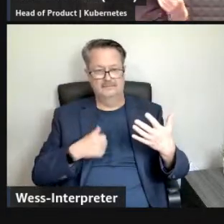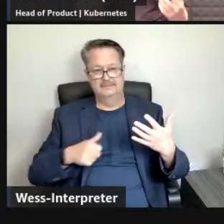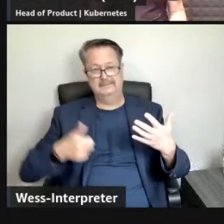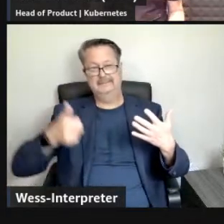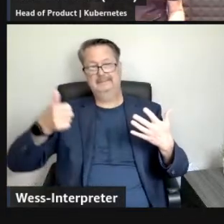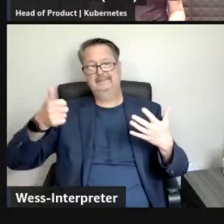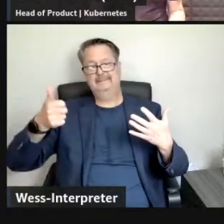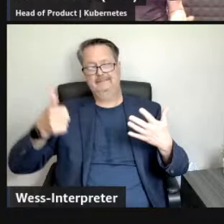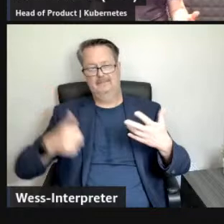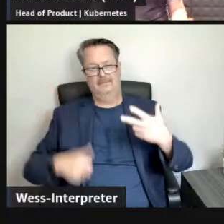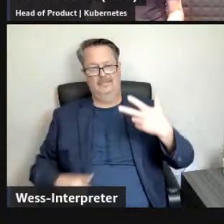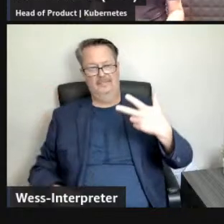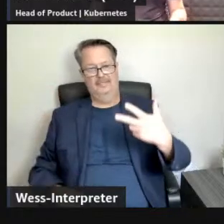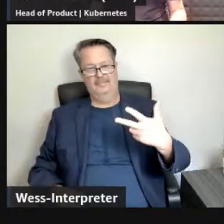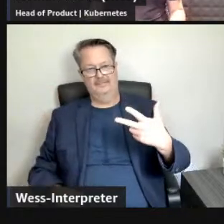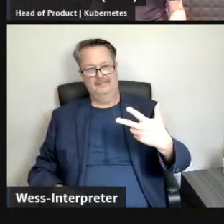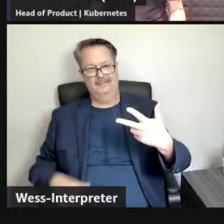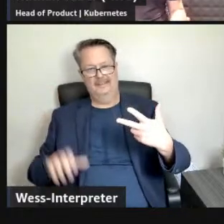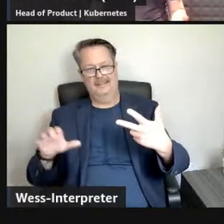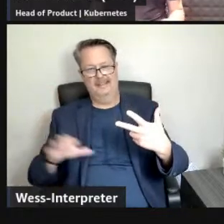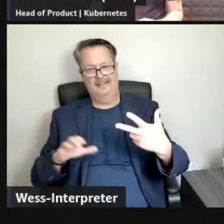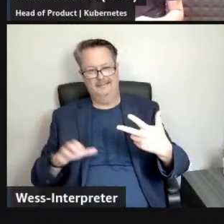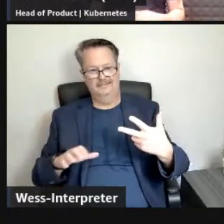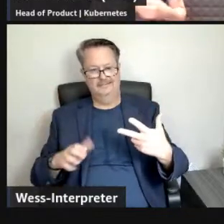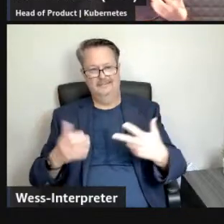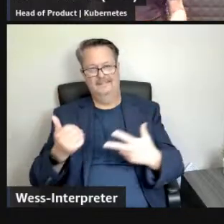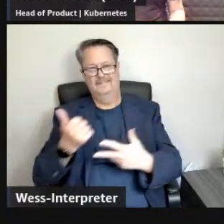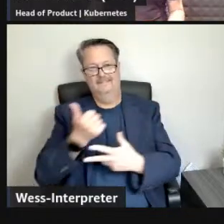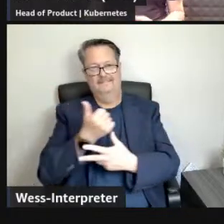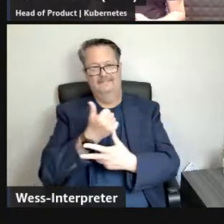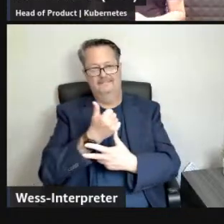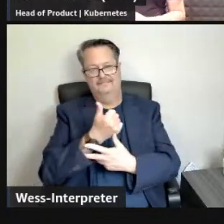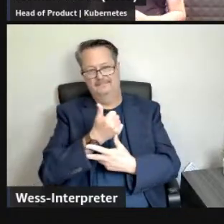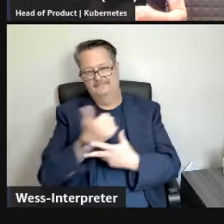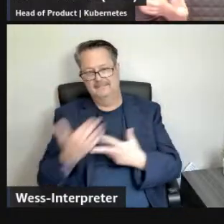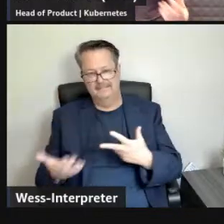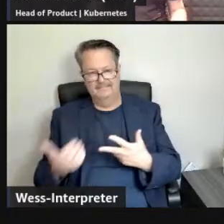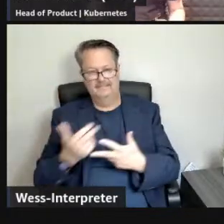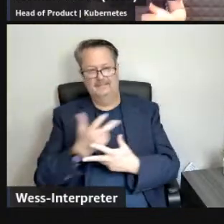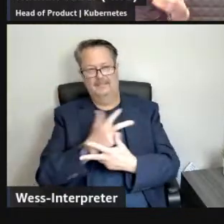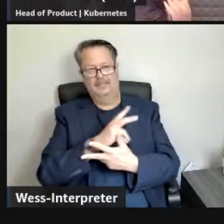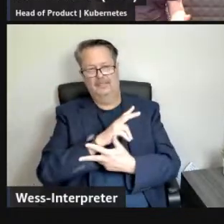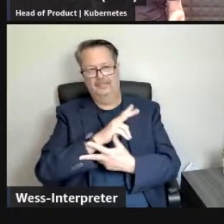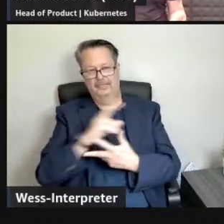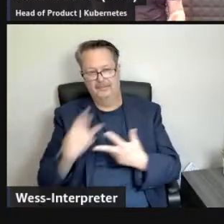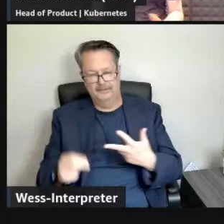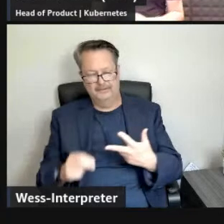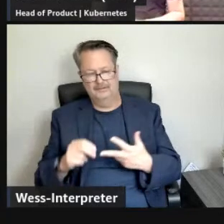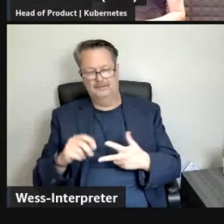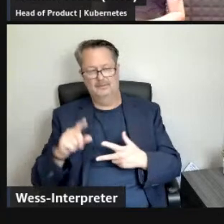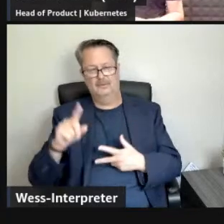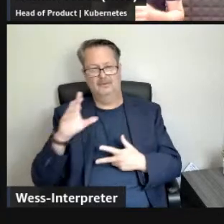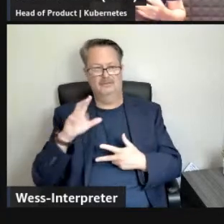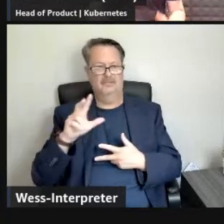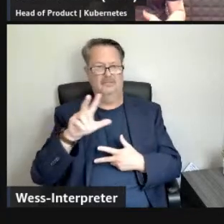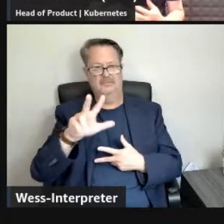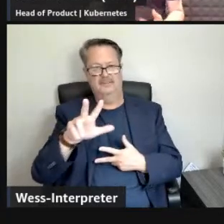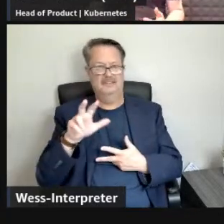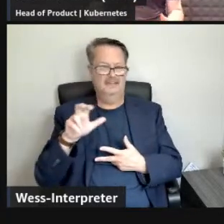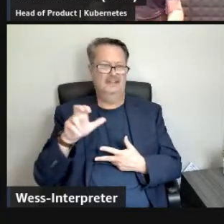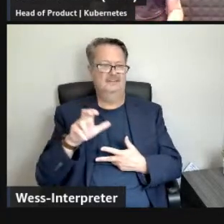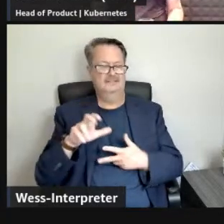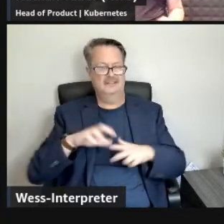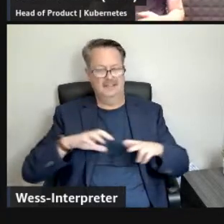become, 15 actions or 30 actions, or if you're running 100 clusters, 300 actions, right? Like it can take a